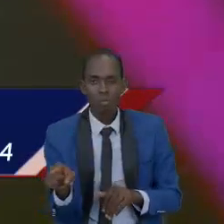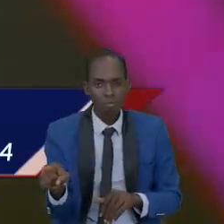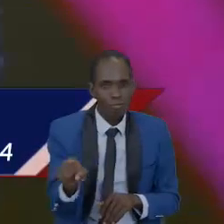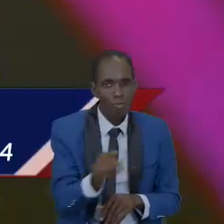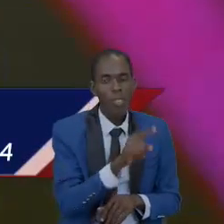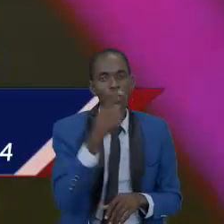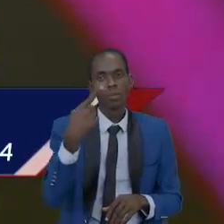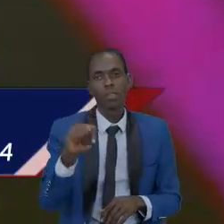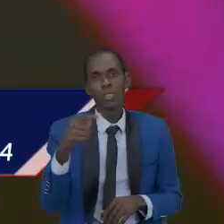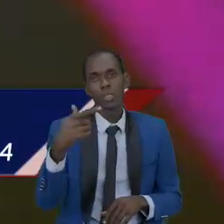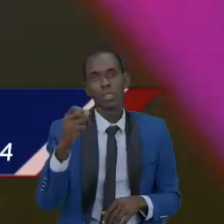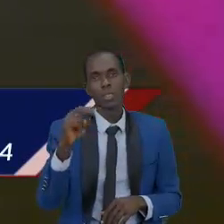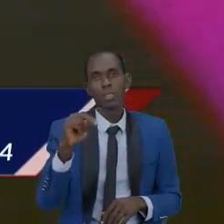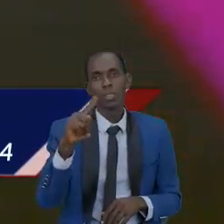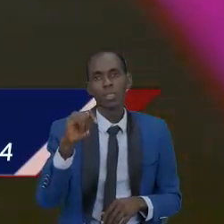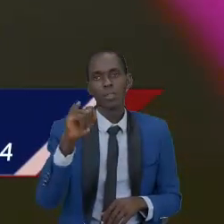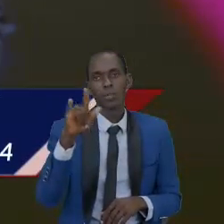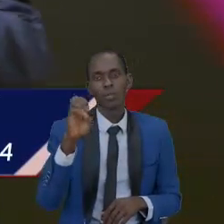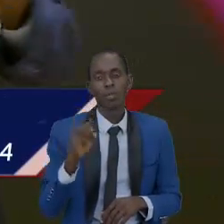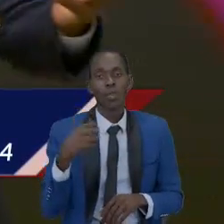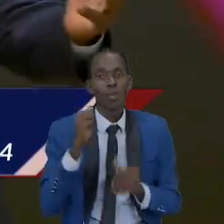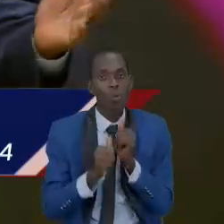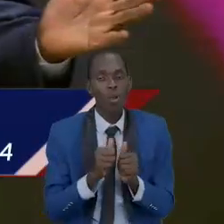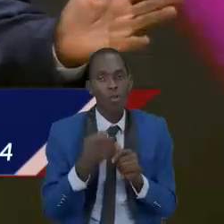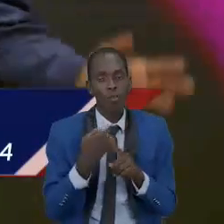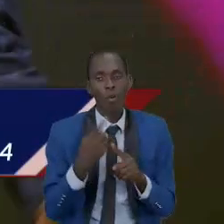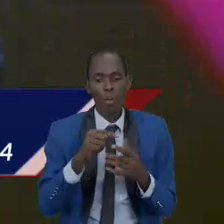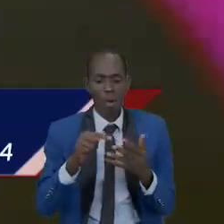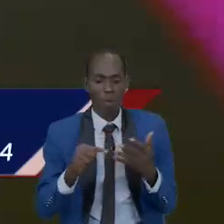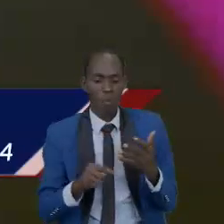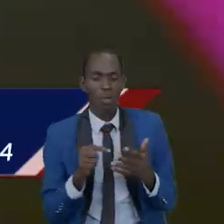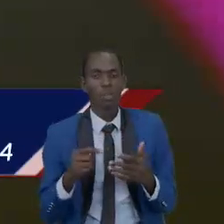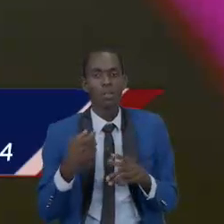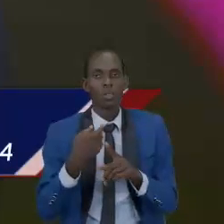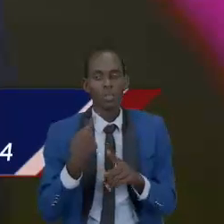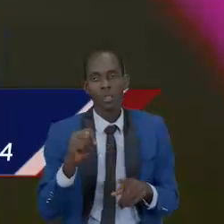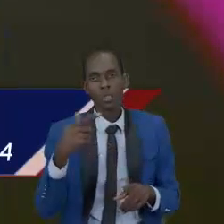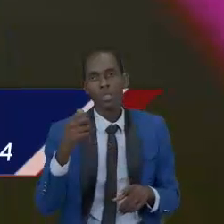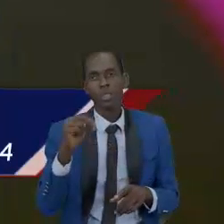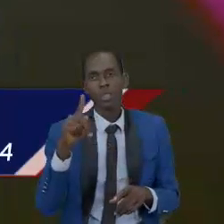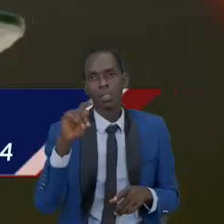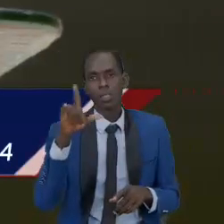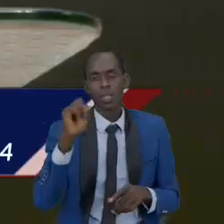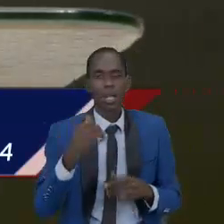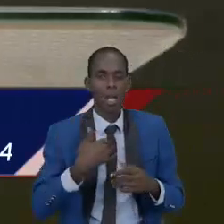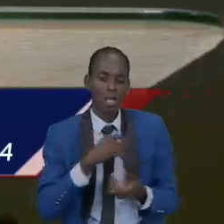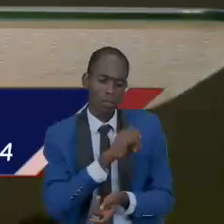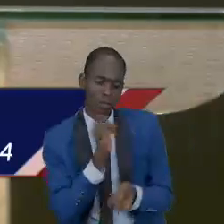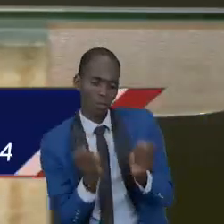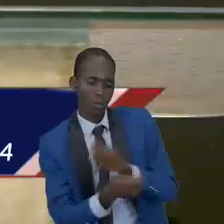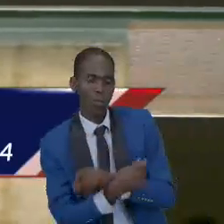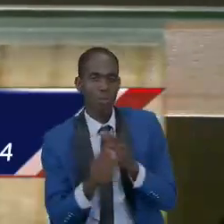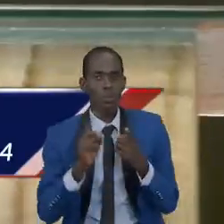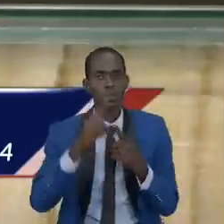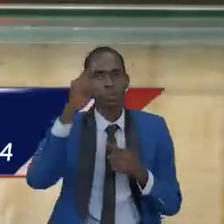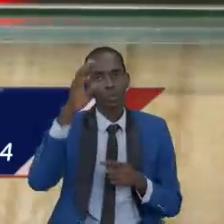the Gentiles, which from among the Gentiles are turned to God. They didn't have circumcision, but